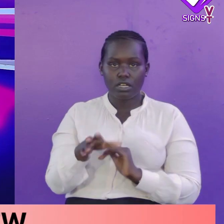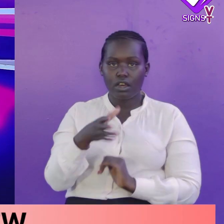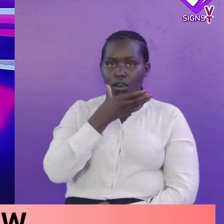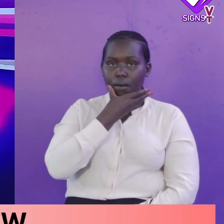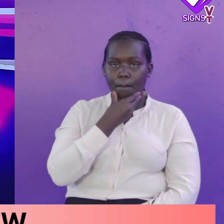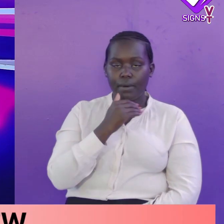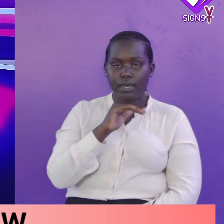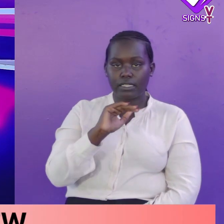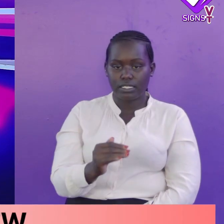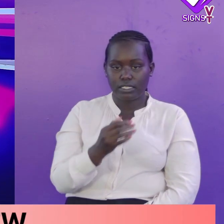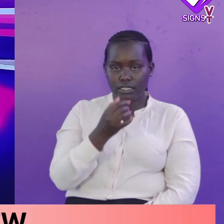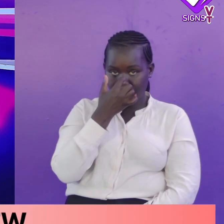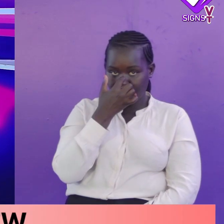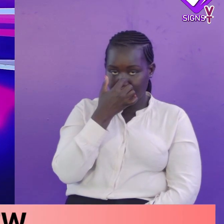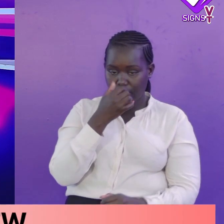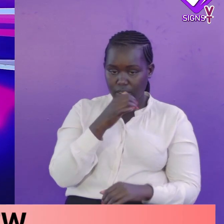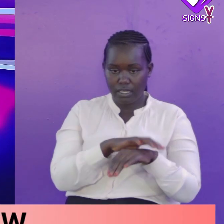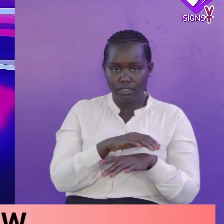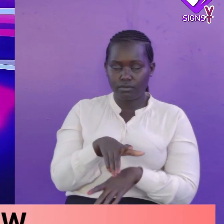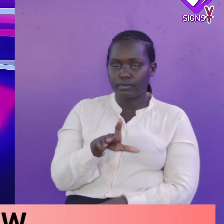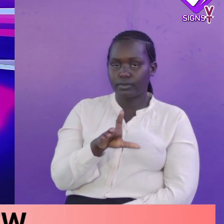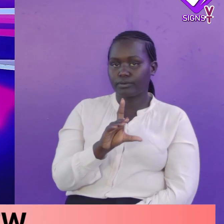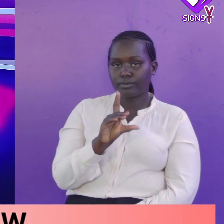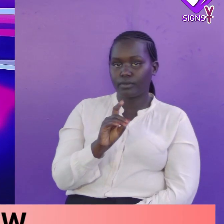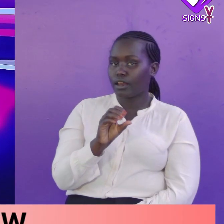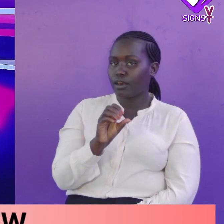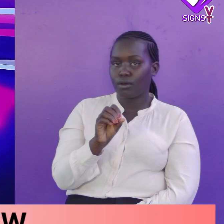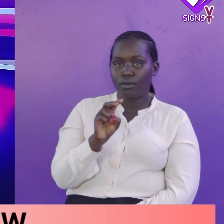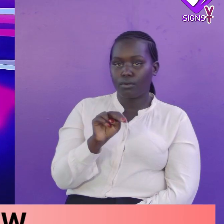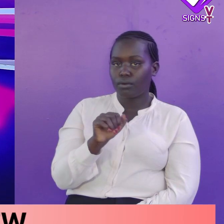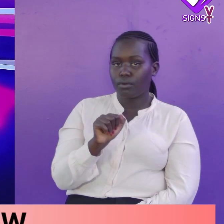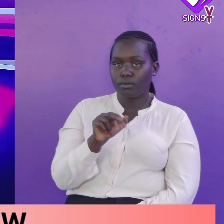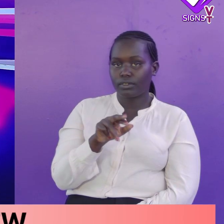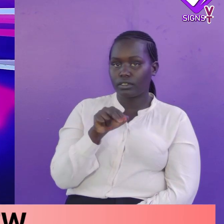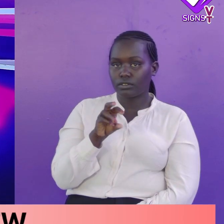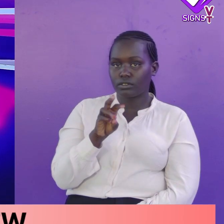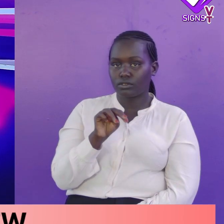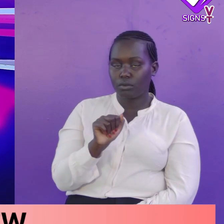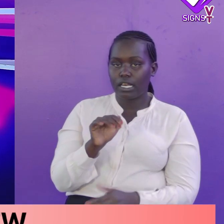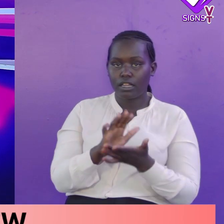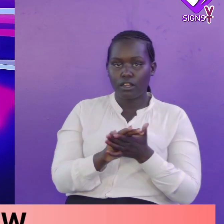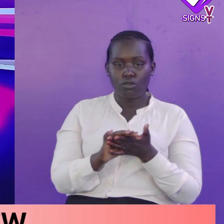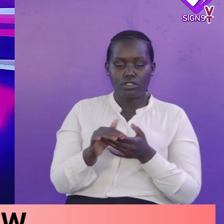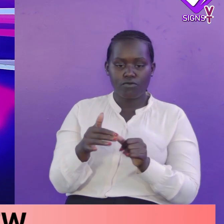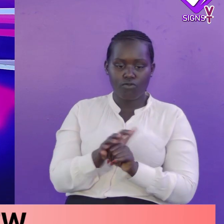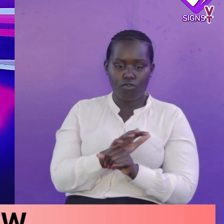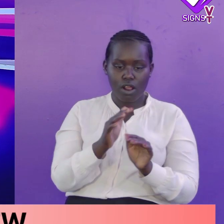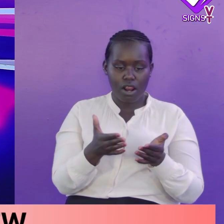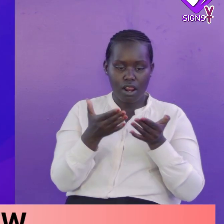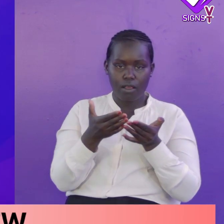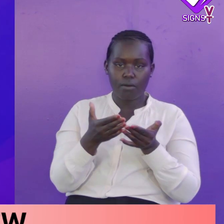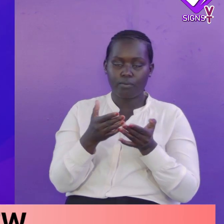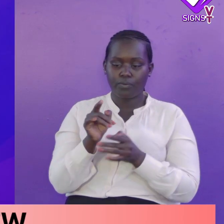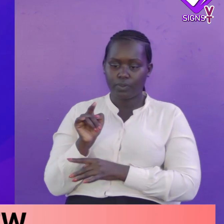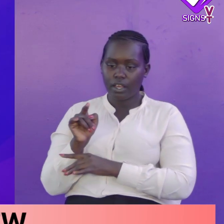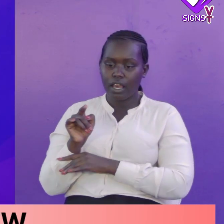City getting Gianluigi Donnarumma. Yeah. That was a total upgrade. Yeah, Donnarumma is good, especially the balls